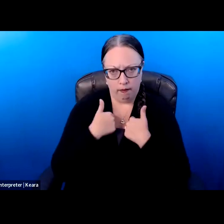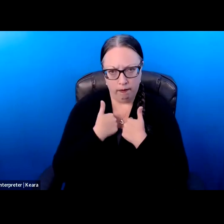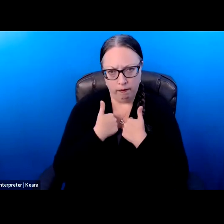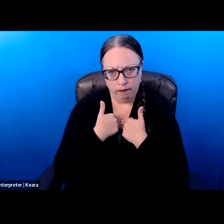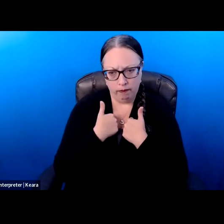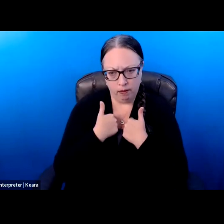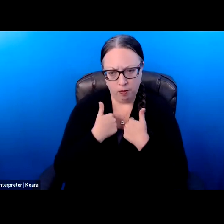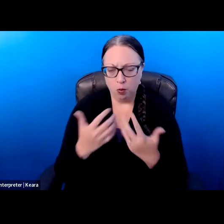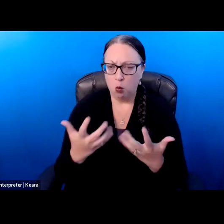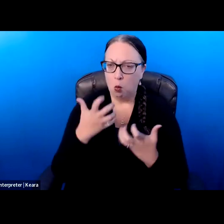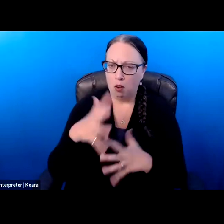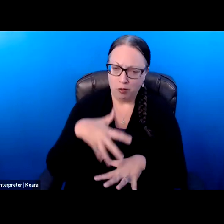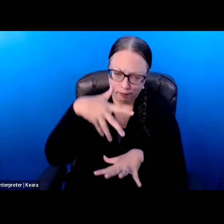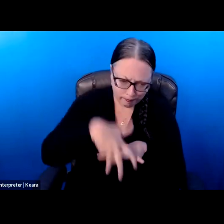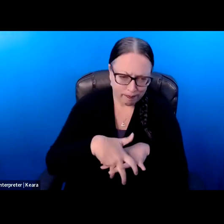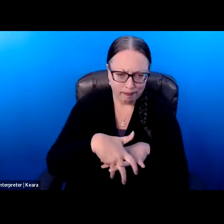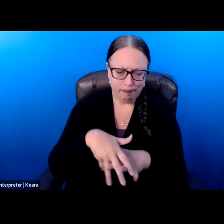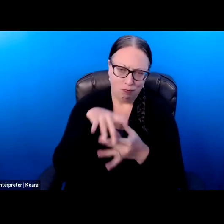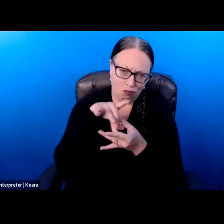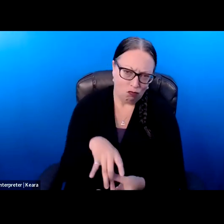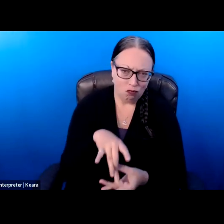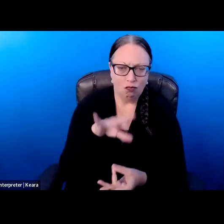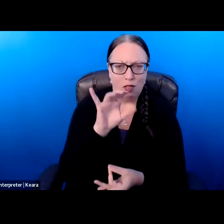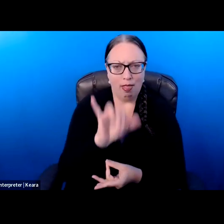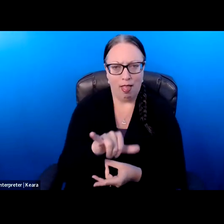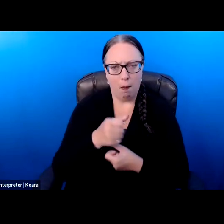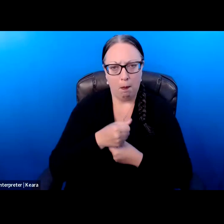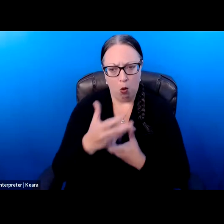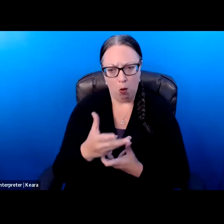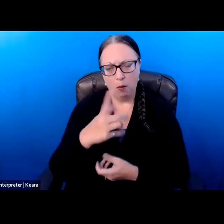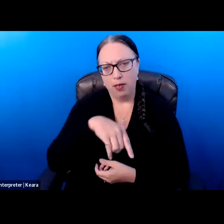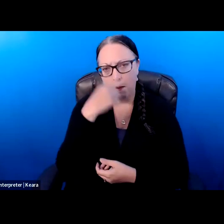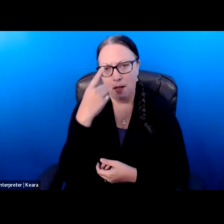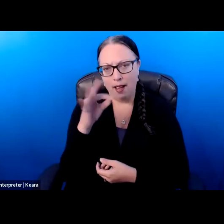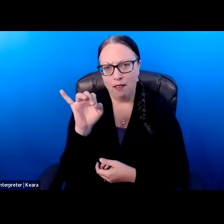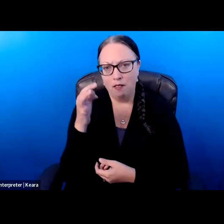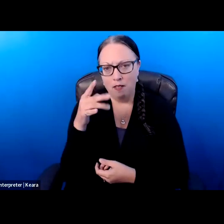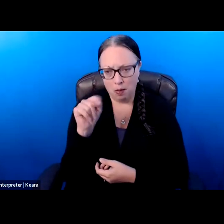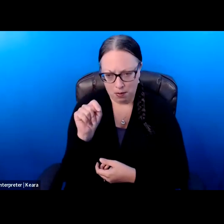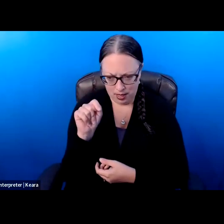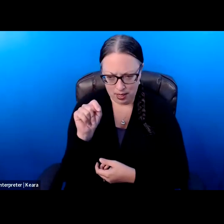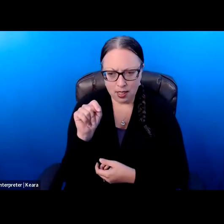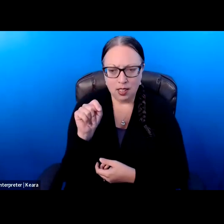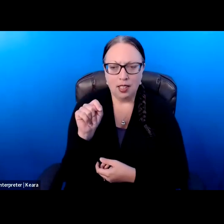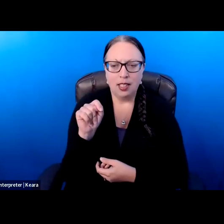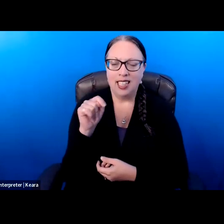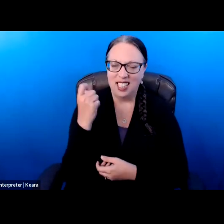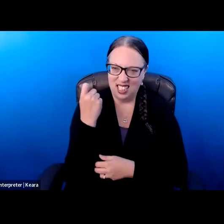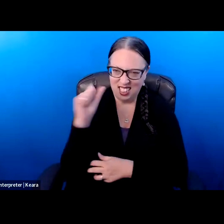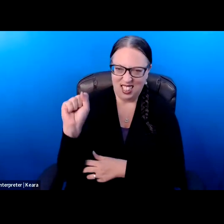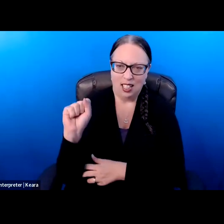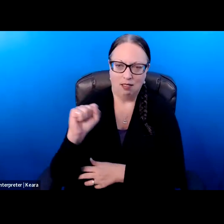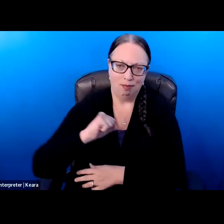wanted to ground us in that poem because as a Black feminist, mine is one as dissent, it's resistance,